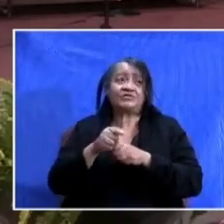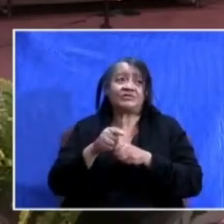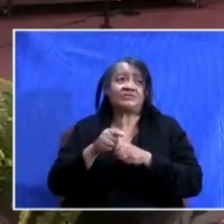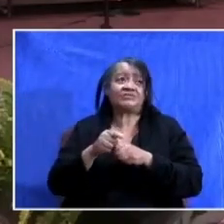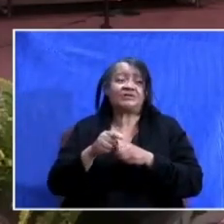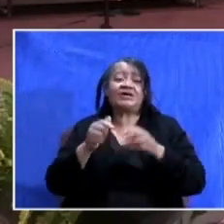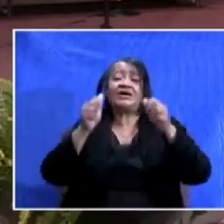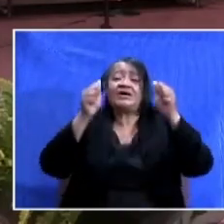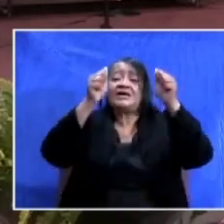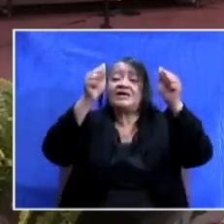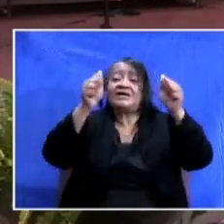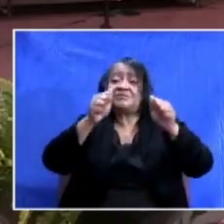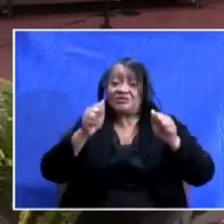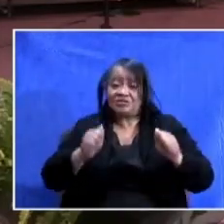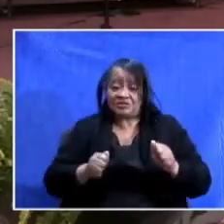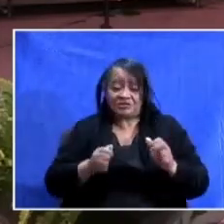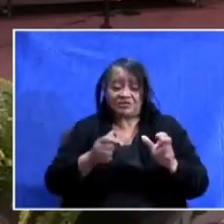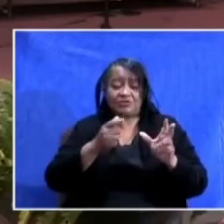Images.